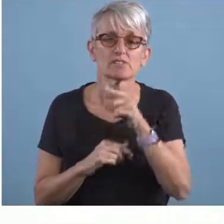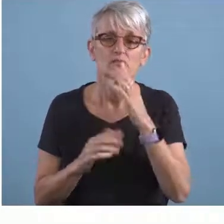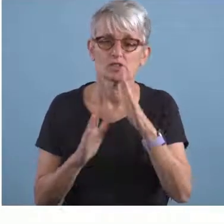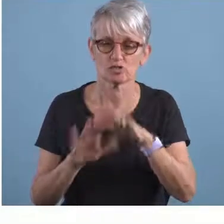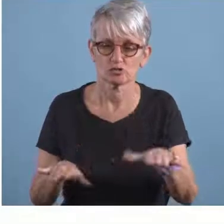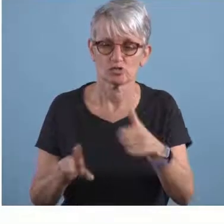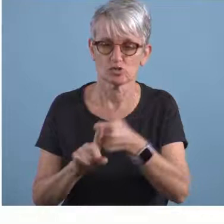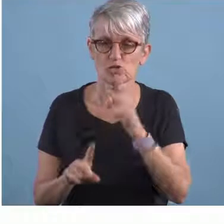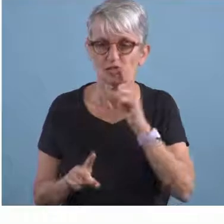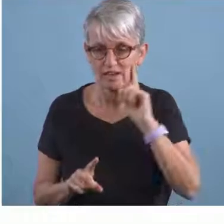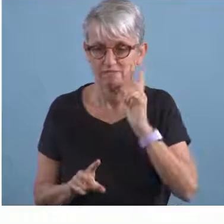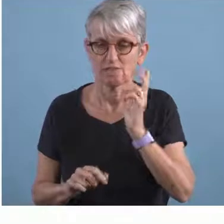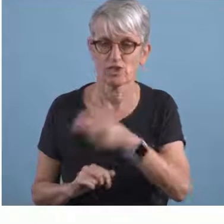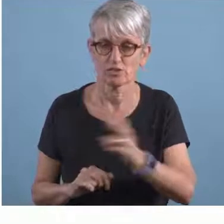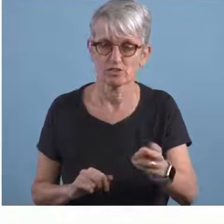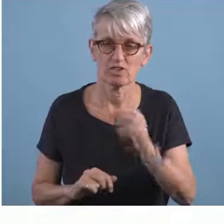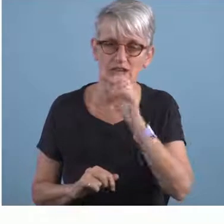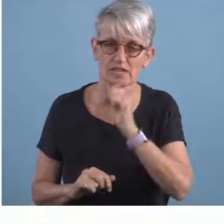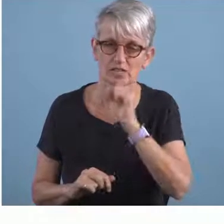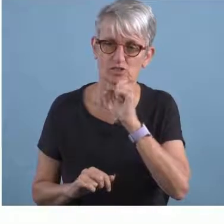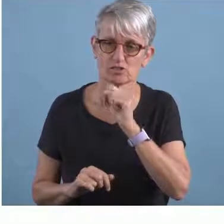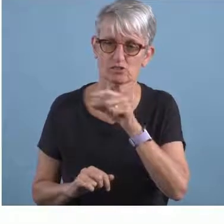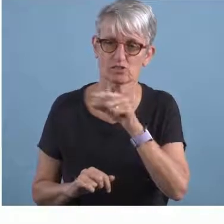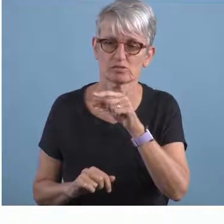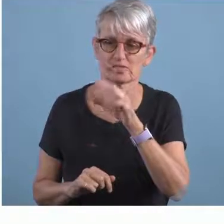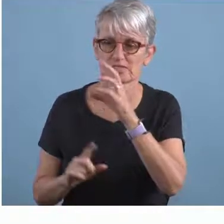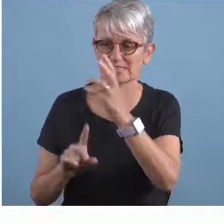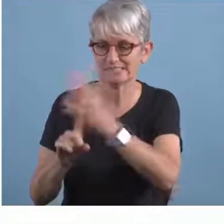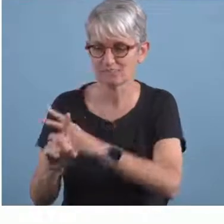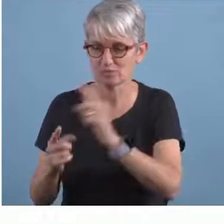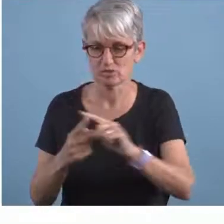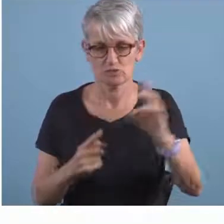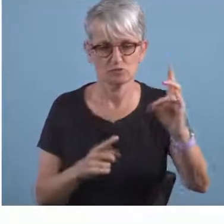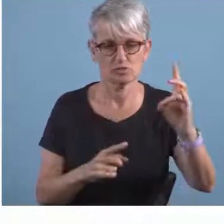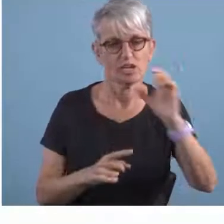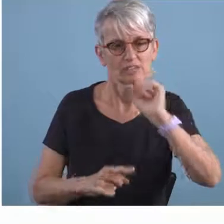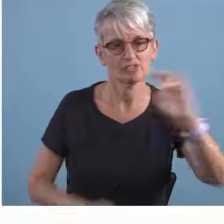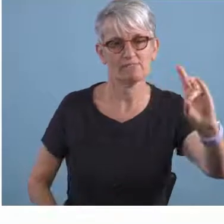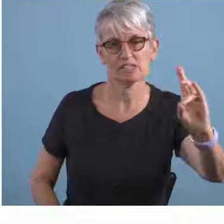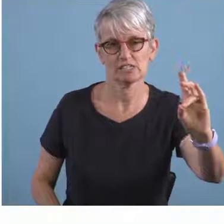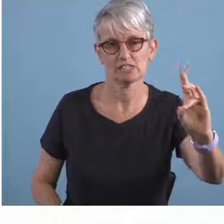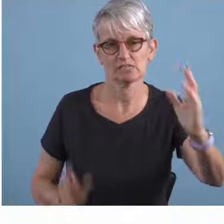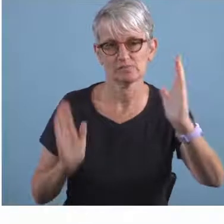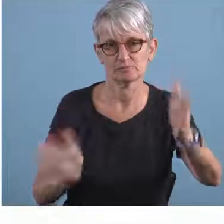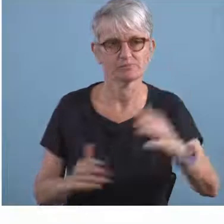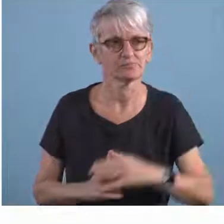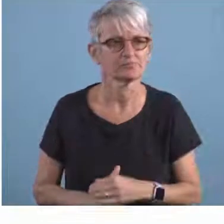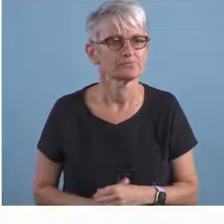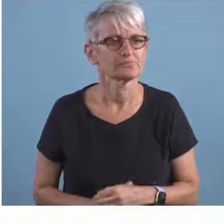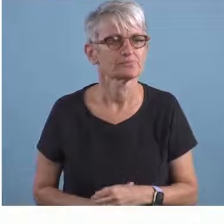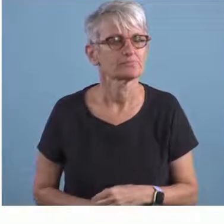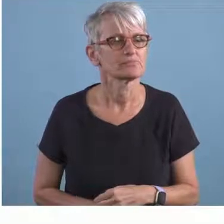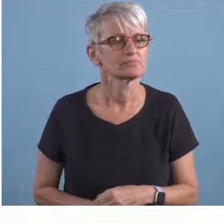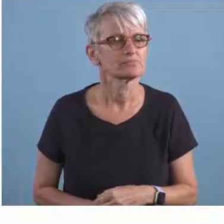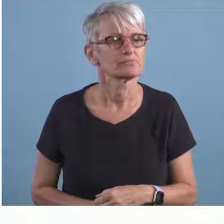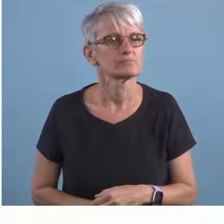are deaf and hard of hearing, and the ages of those children is 6 months to 7 years. And what we're doing now is we